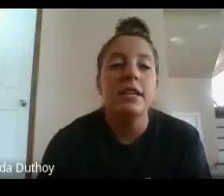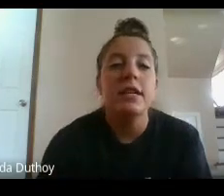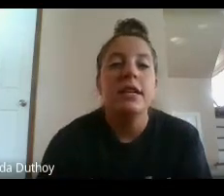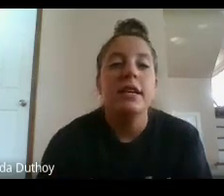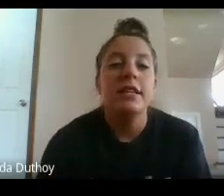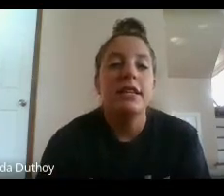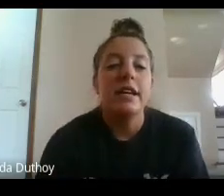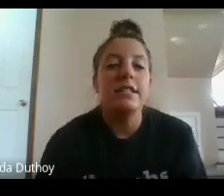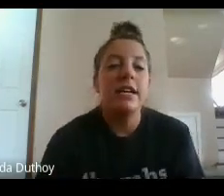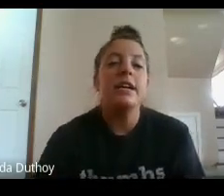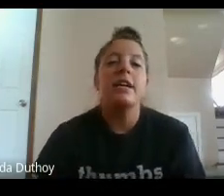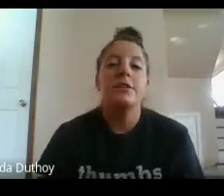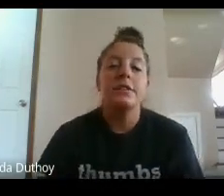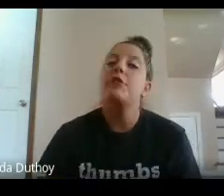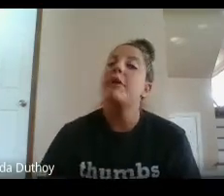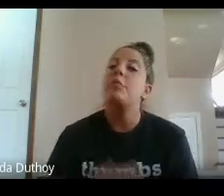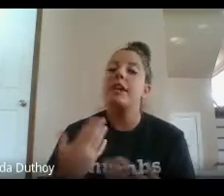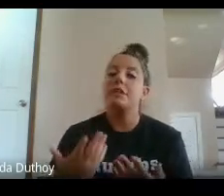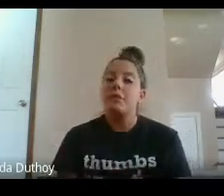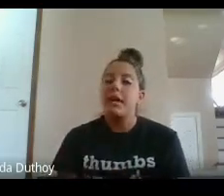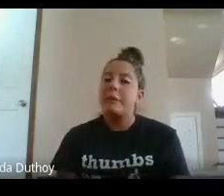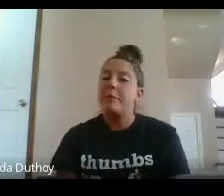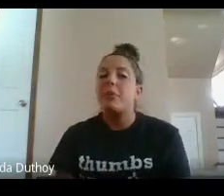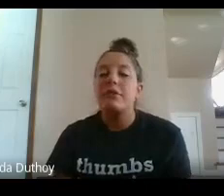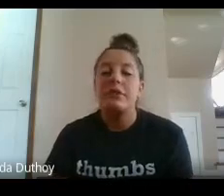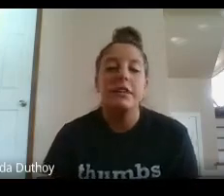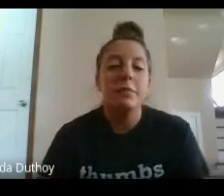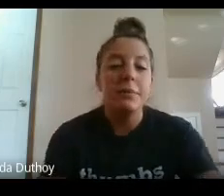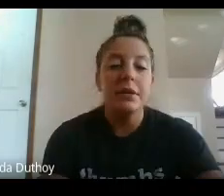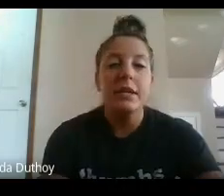pharmacy. And that is it. Think about why this vocab might be